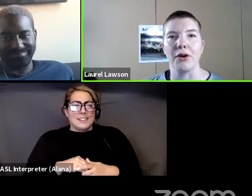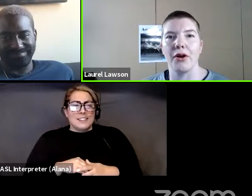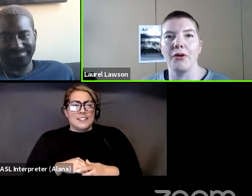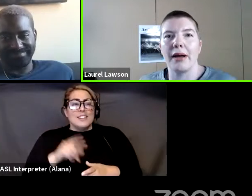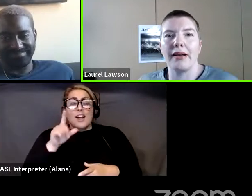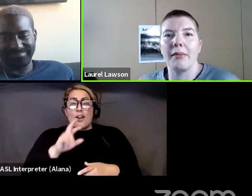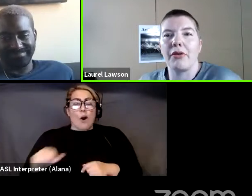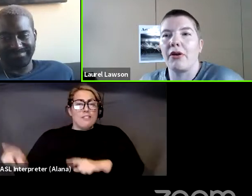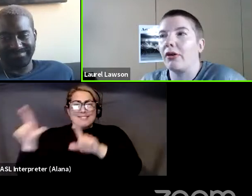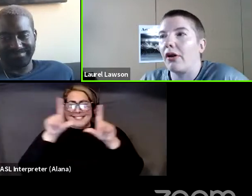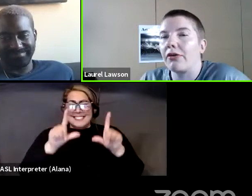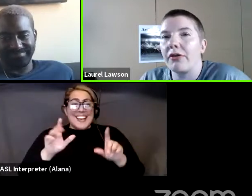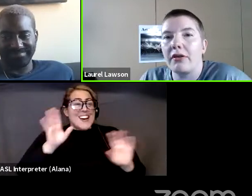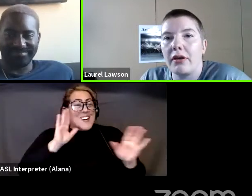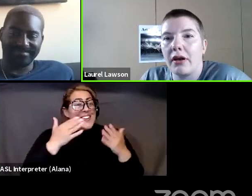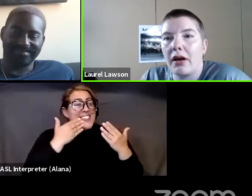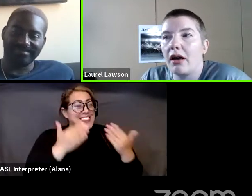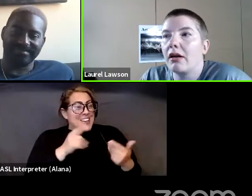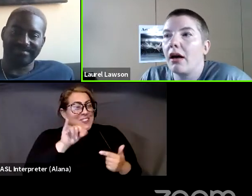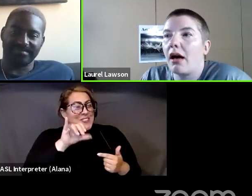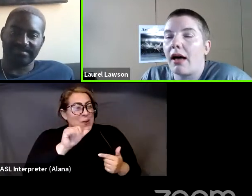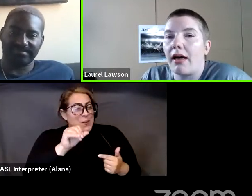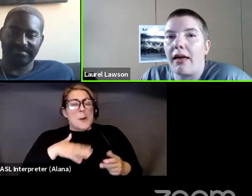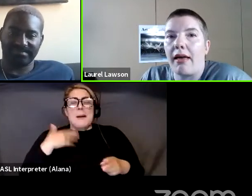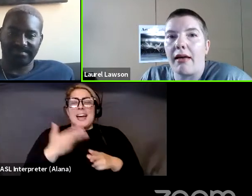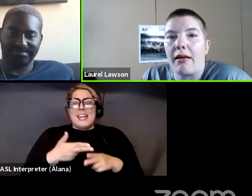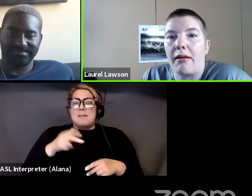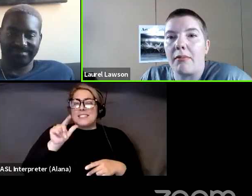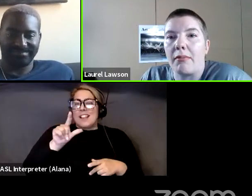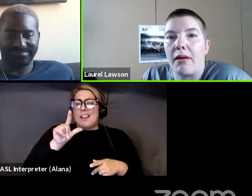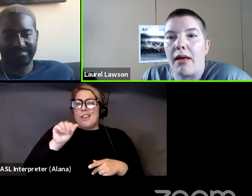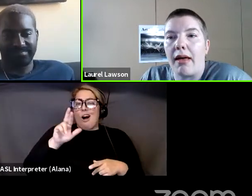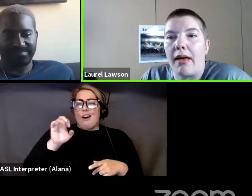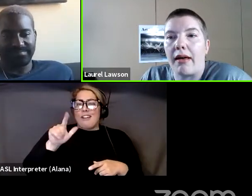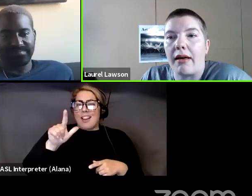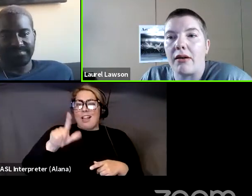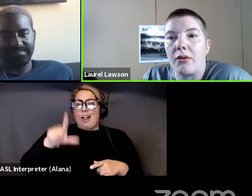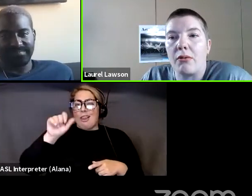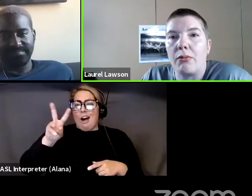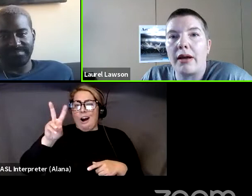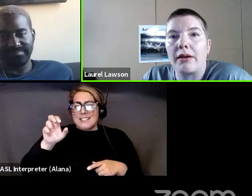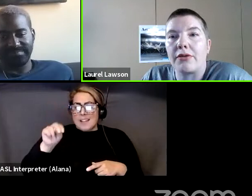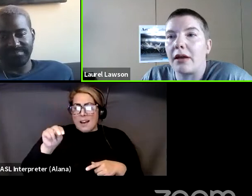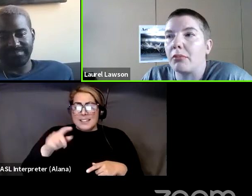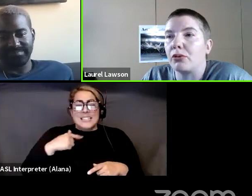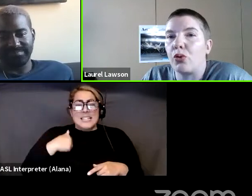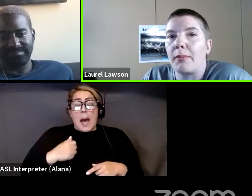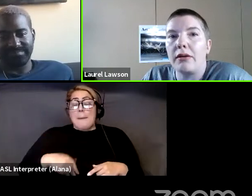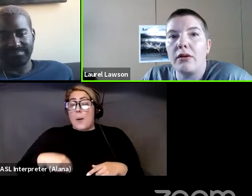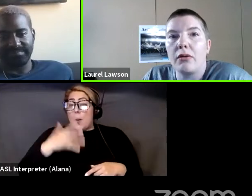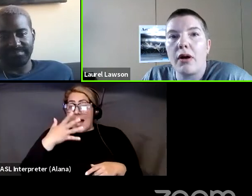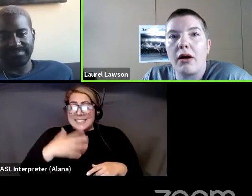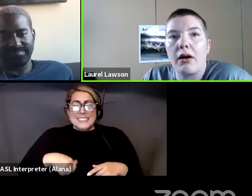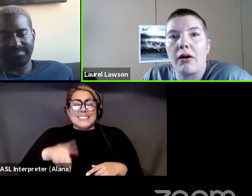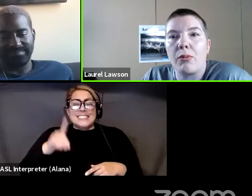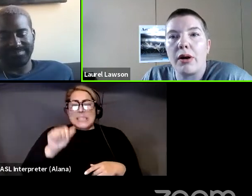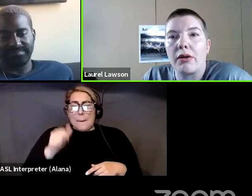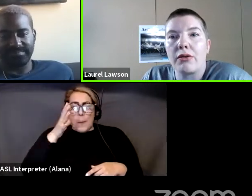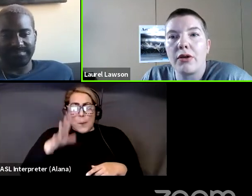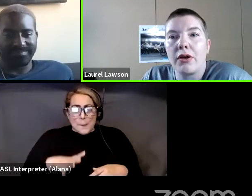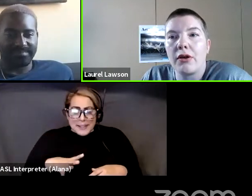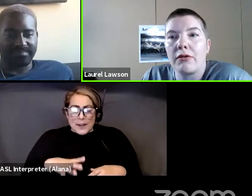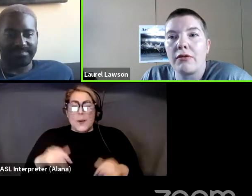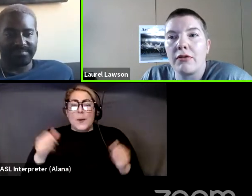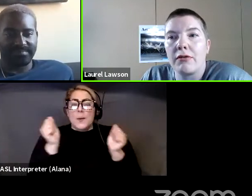Thank you, Yo-Yo. My name is Laurel Lawson. I am a white disabled woman